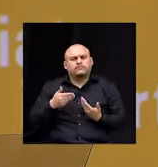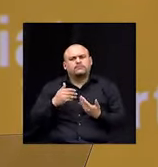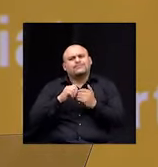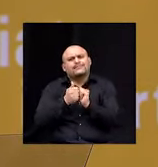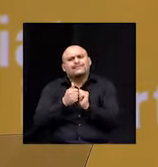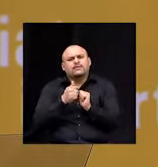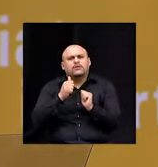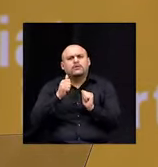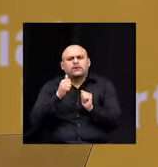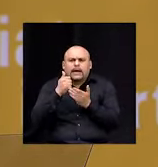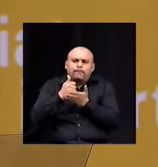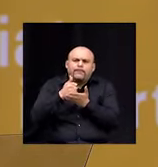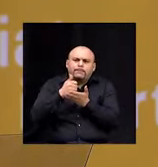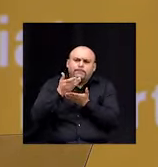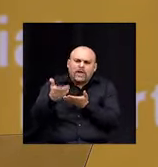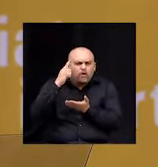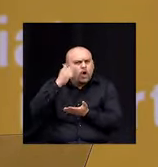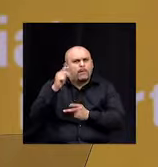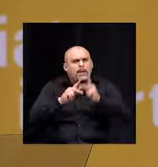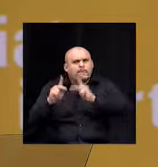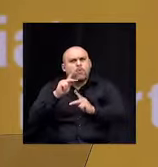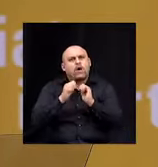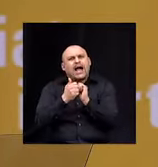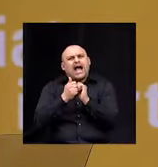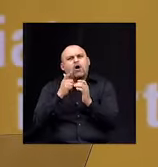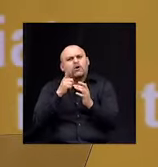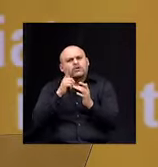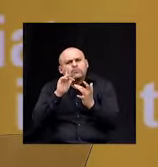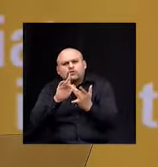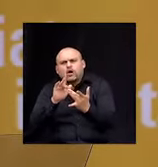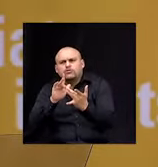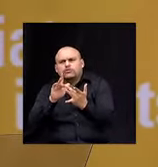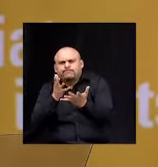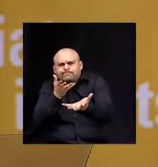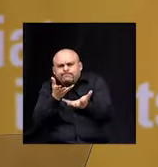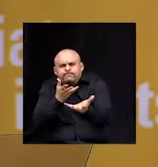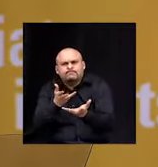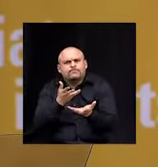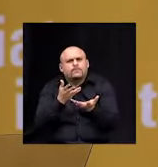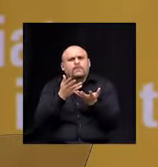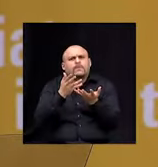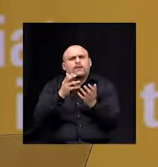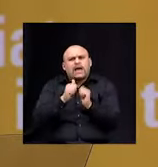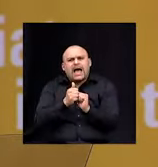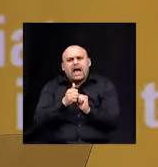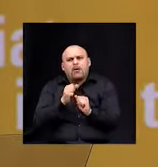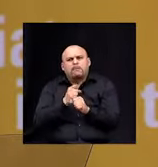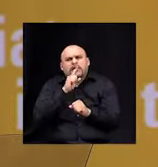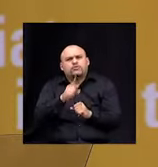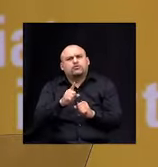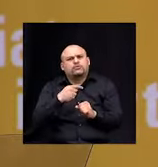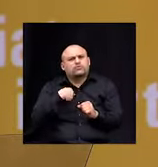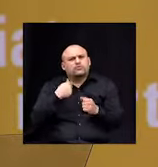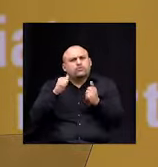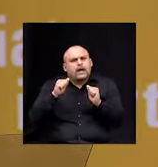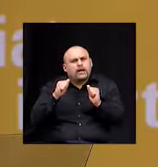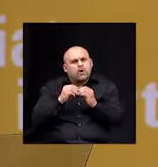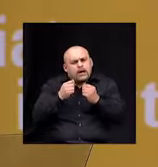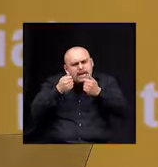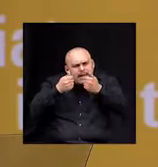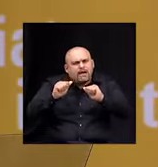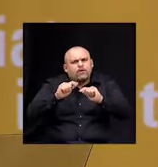to be there for people, how to stay in touch, and how to make that extra effort to